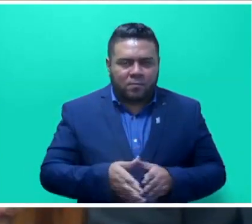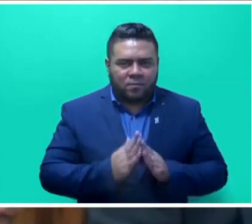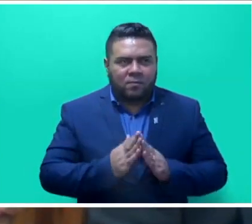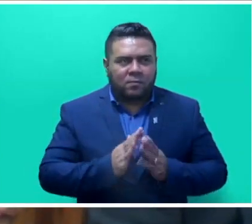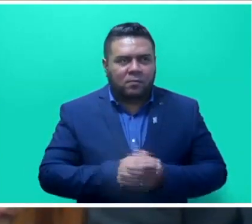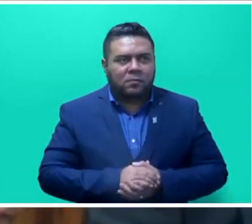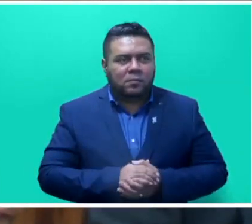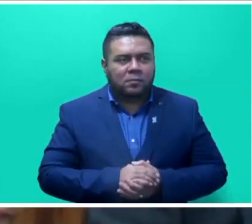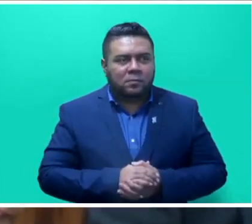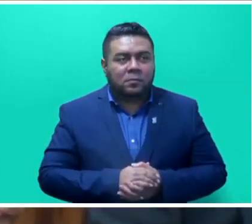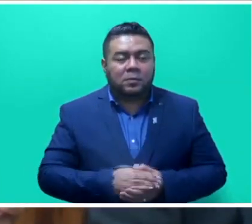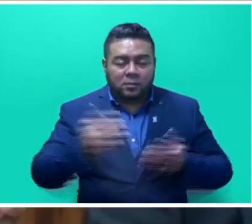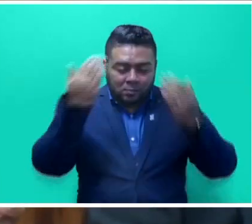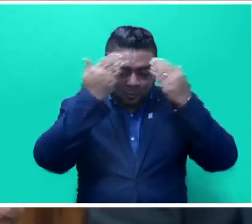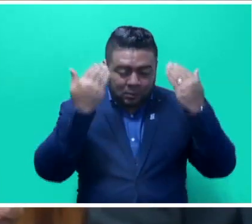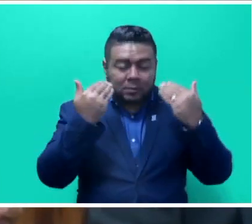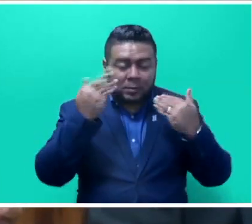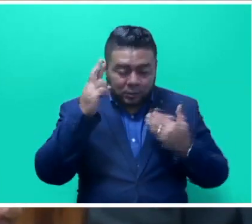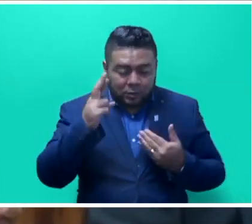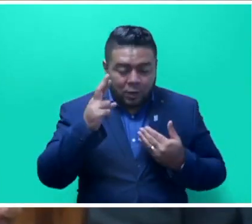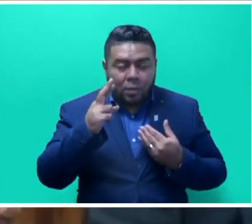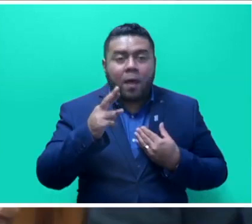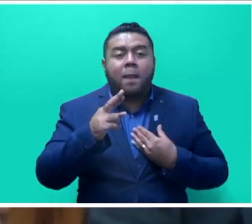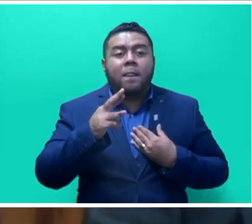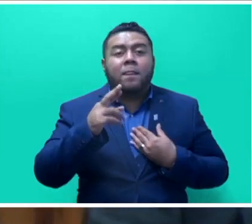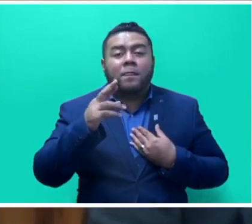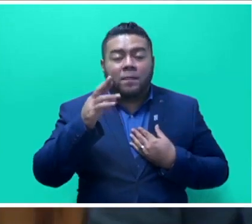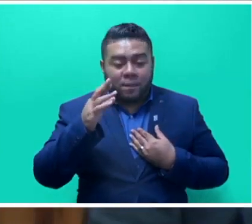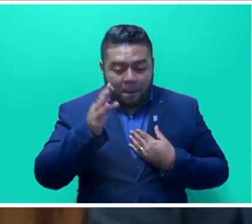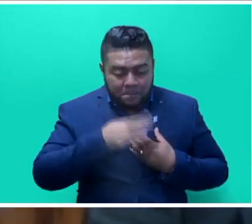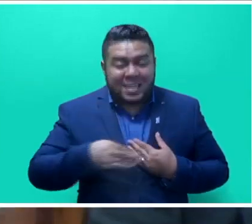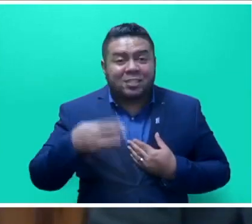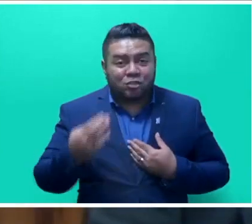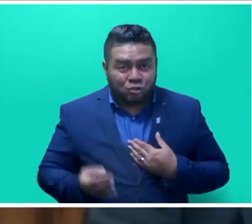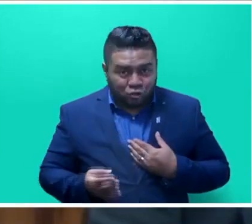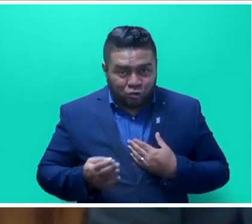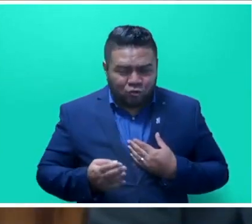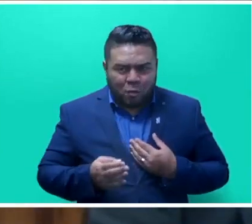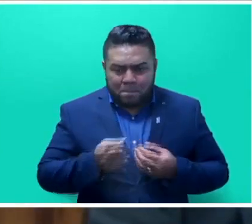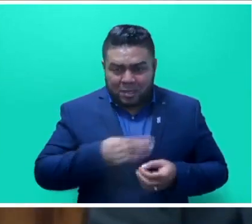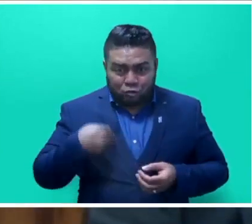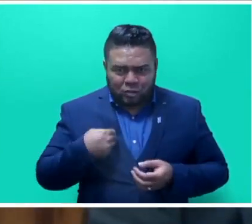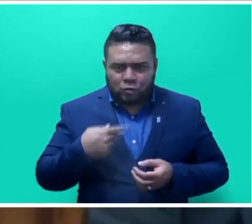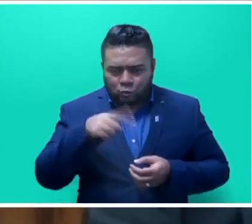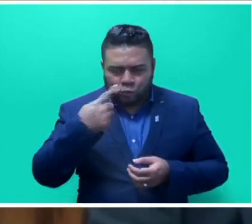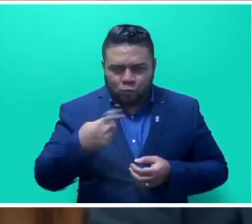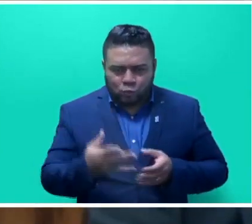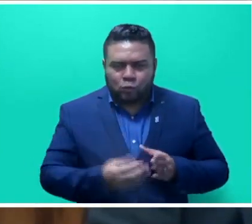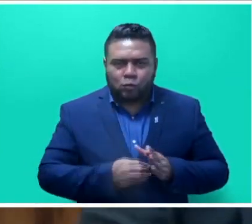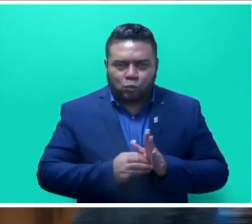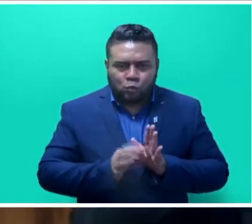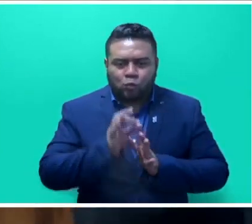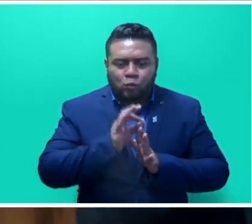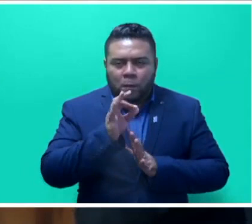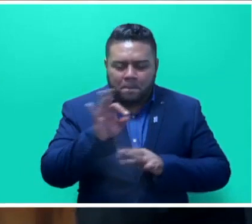Mr. Speaker, sir, the Ministry continues to carry out upgrades to informal settlements through progressive